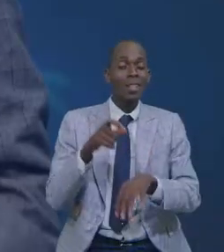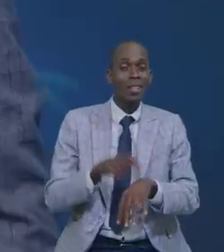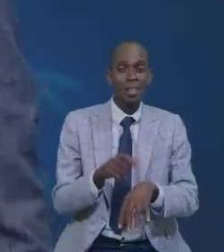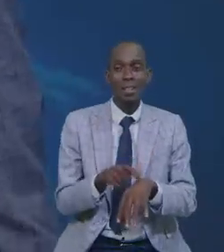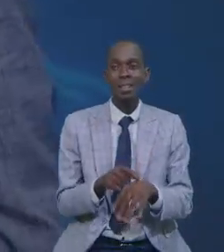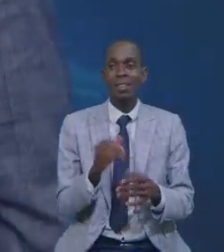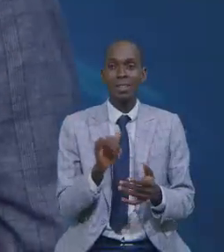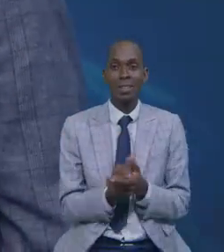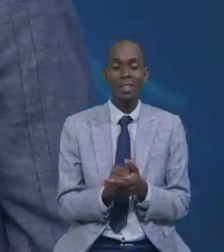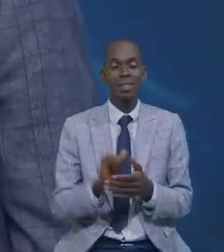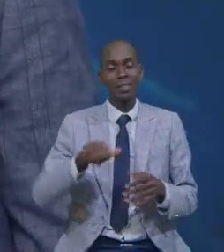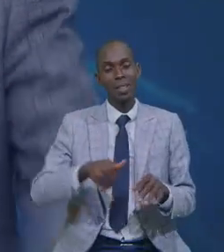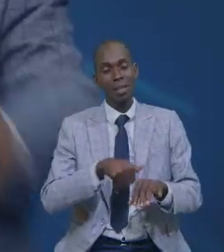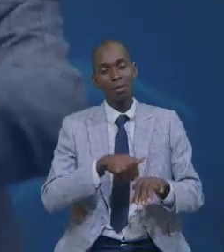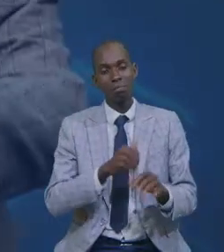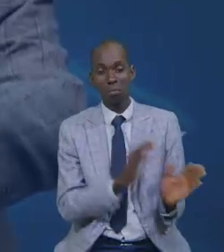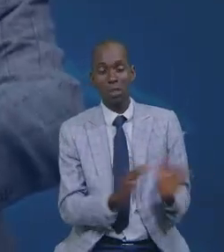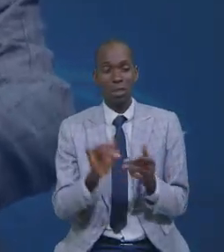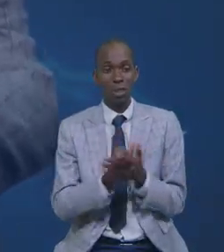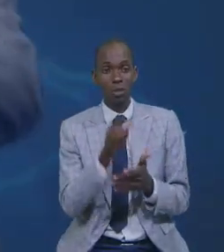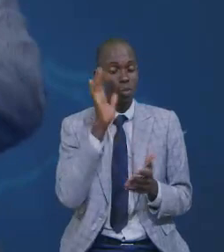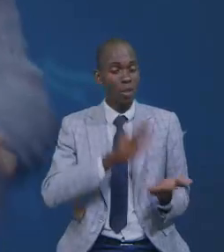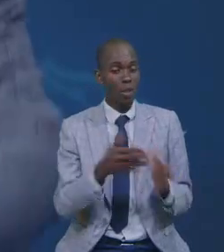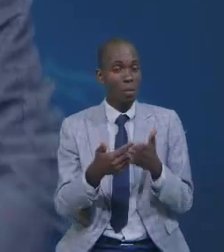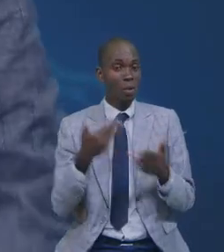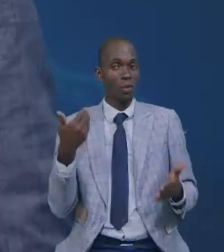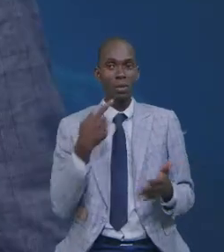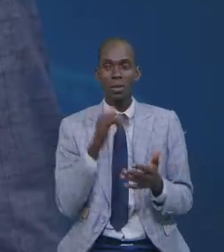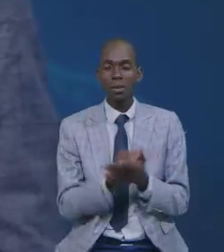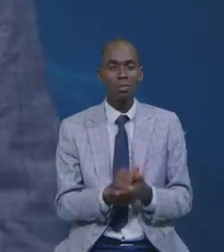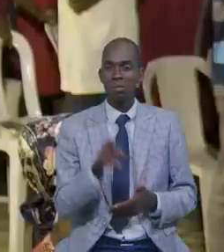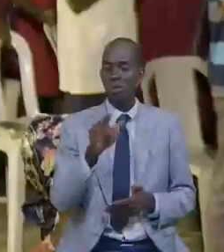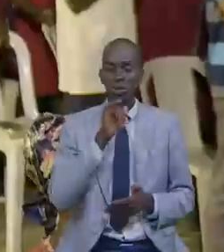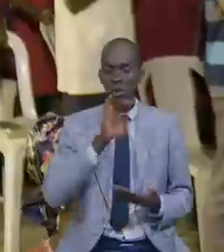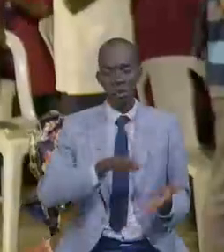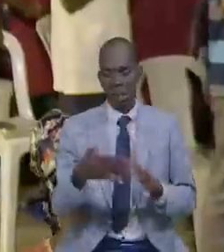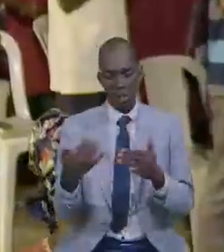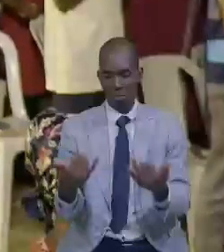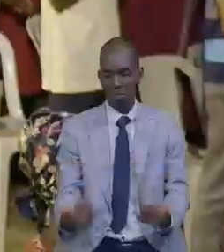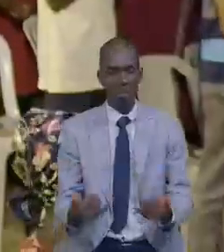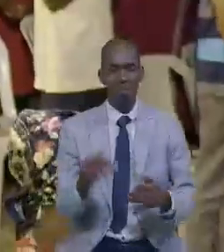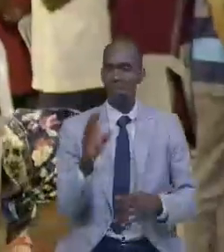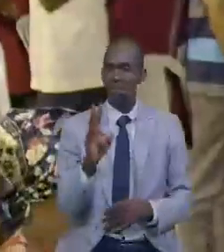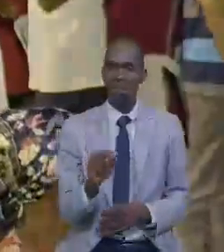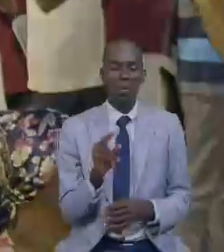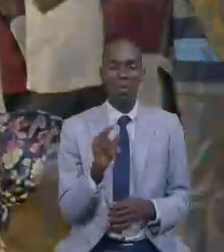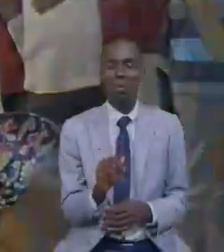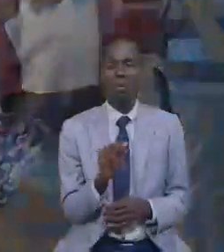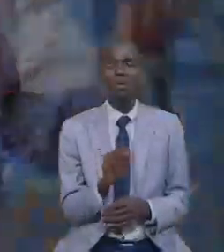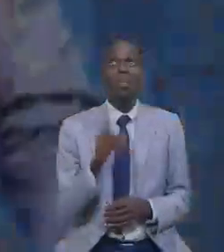will die before, he says, you will not even die now. He will